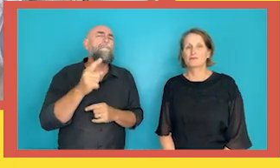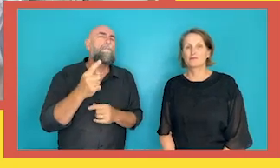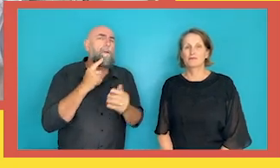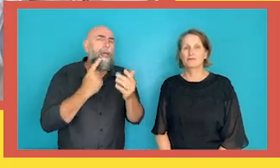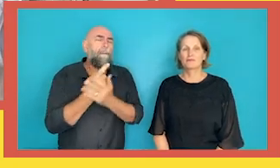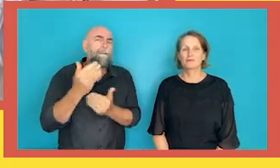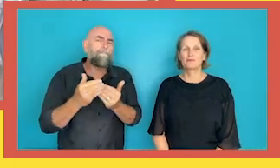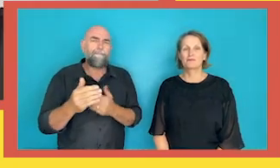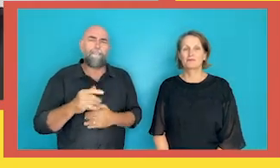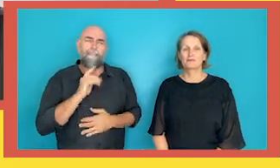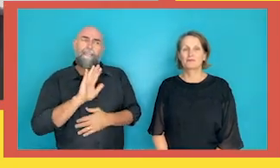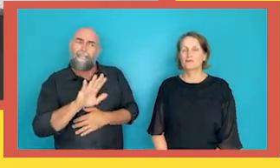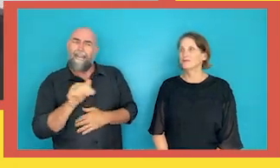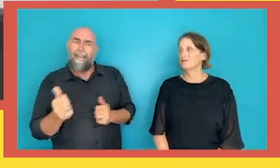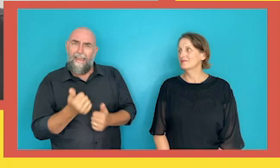spot, please, Kurt?